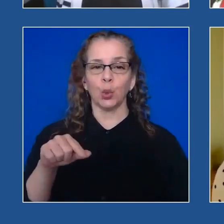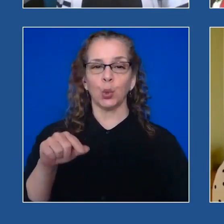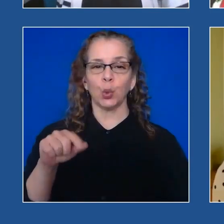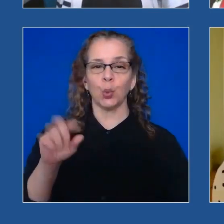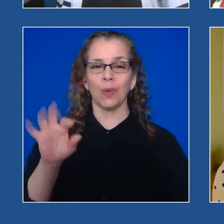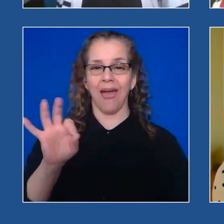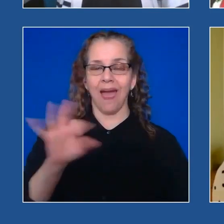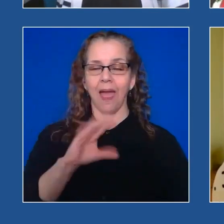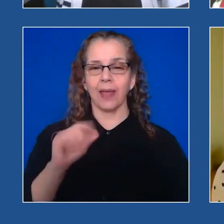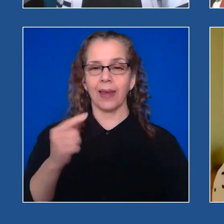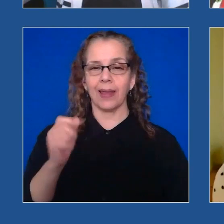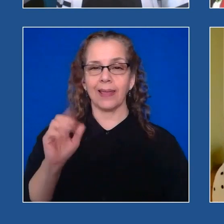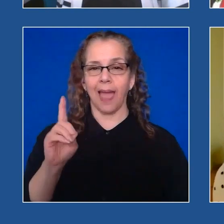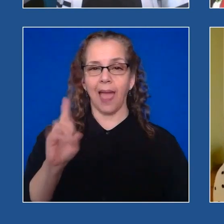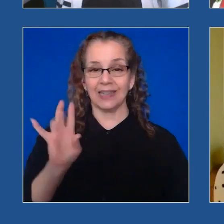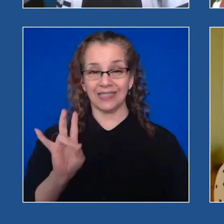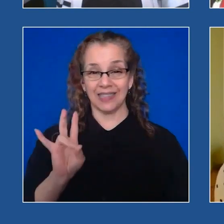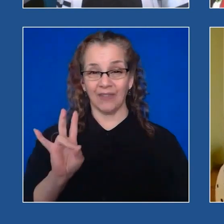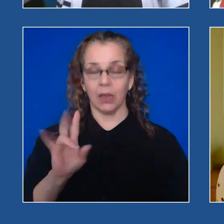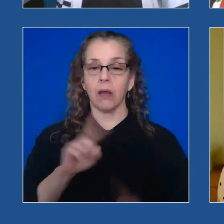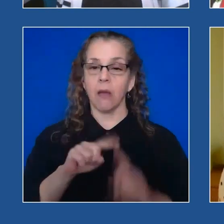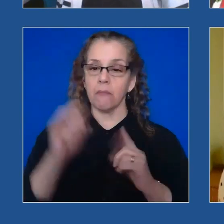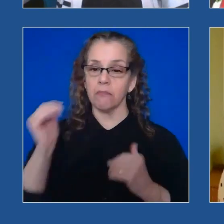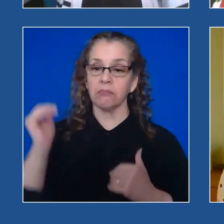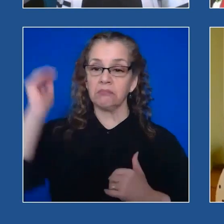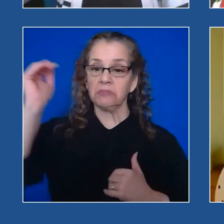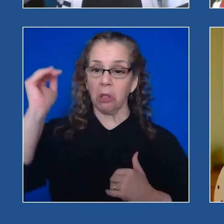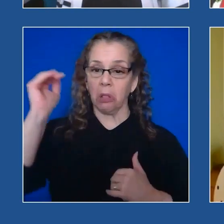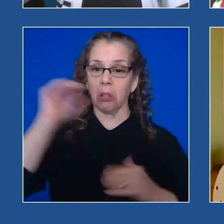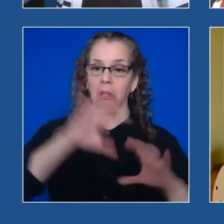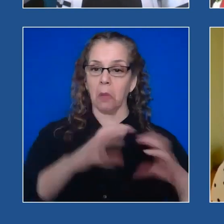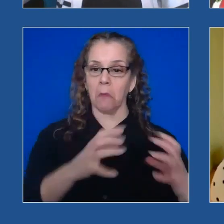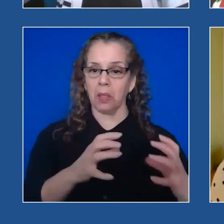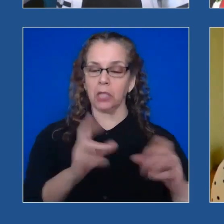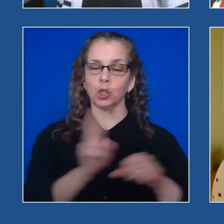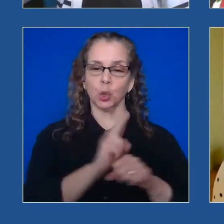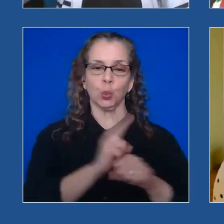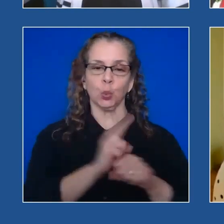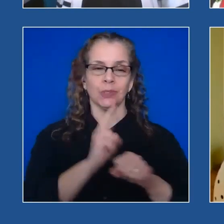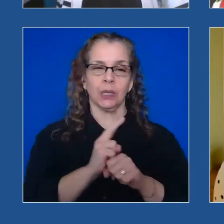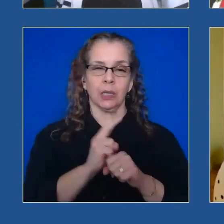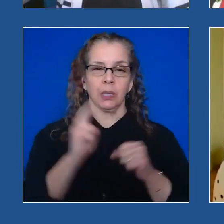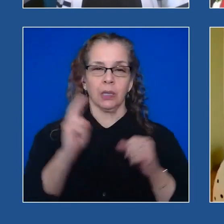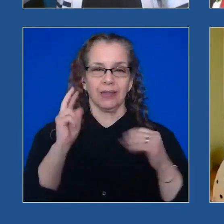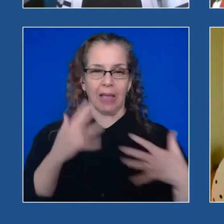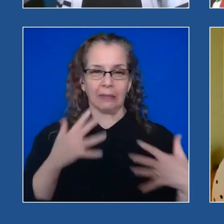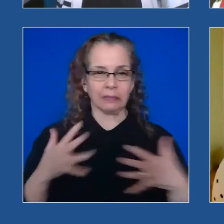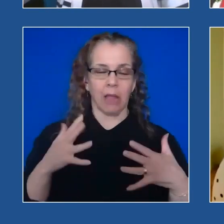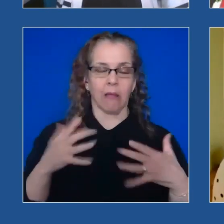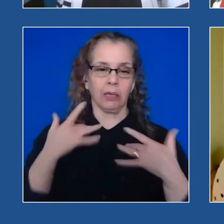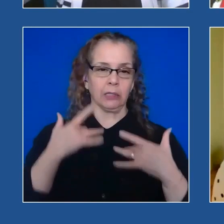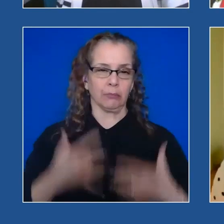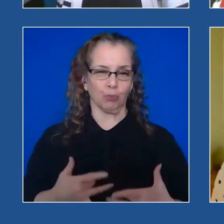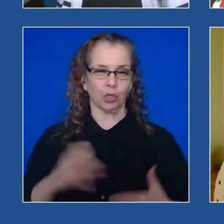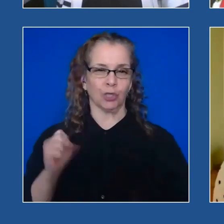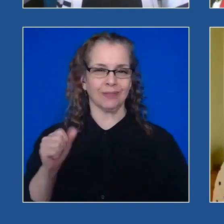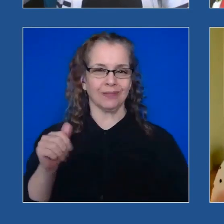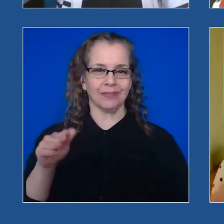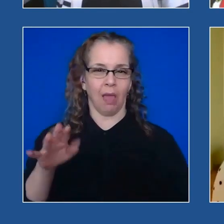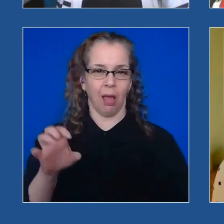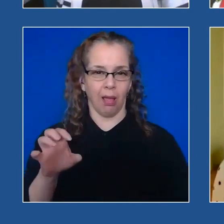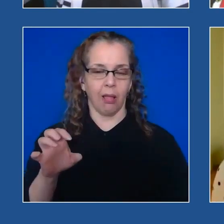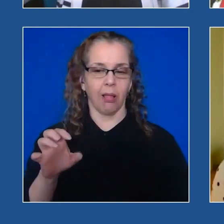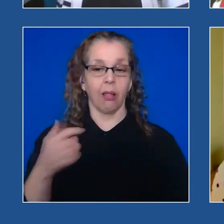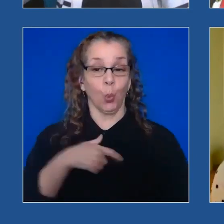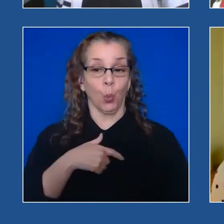lot of our adult population are using those PROMIS, anxiety, and depression scales. Because we get quite a few people in